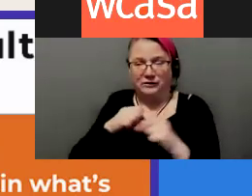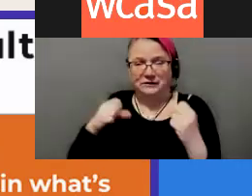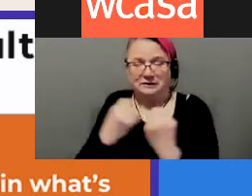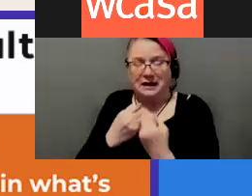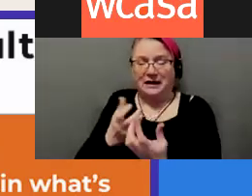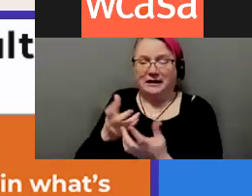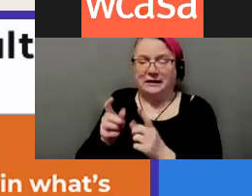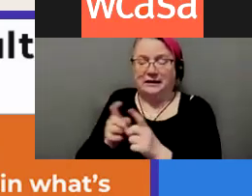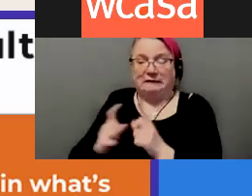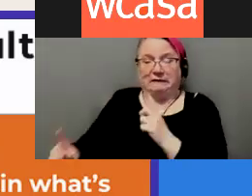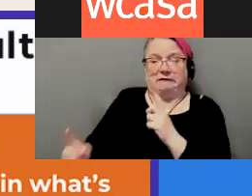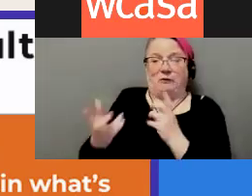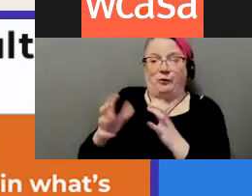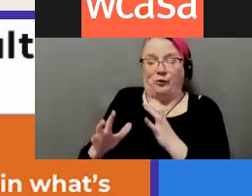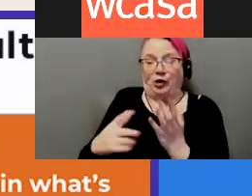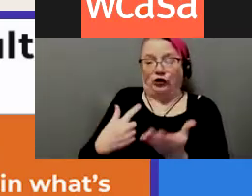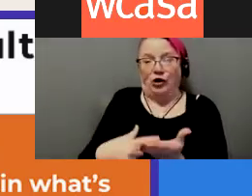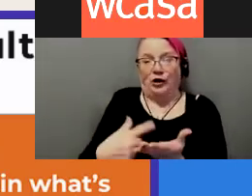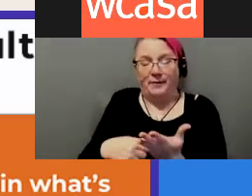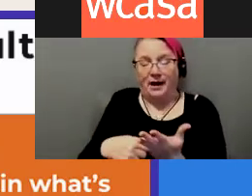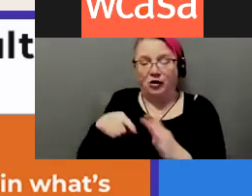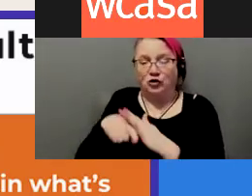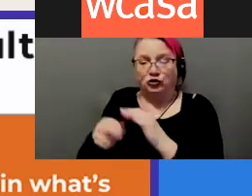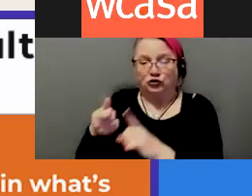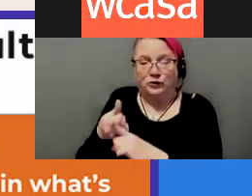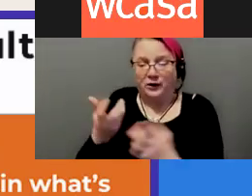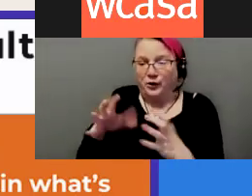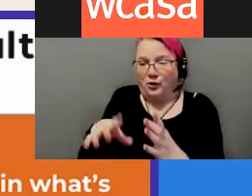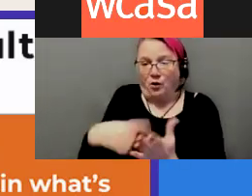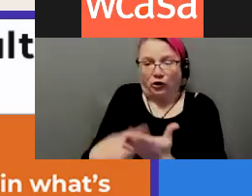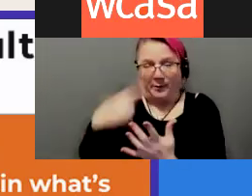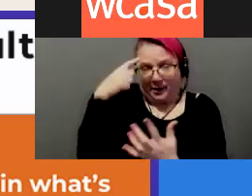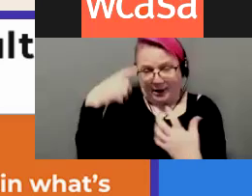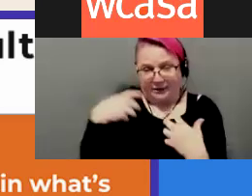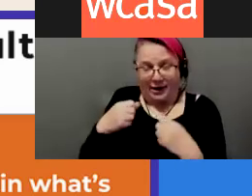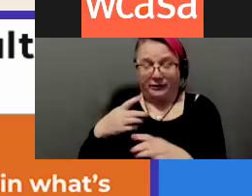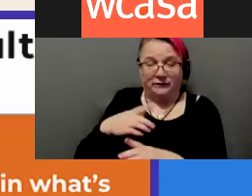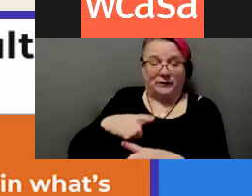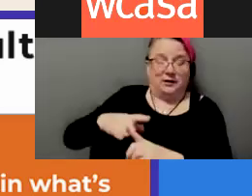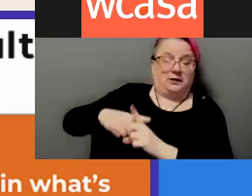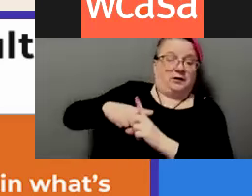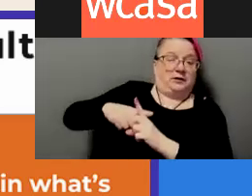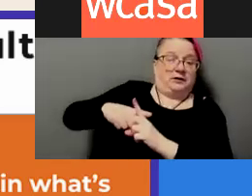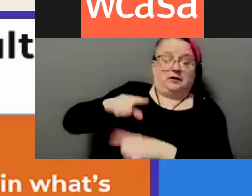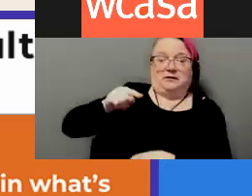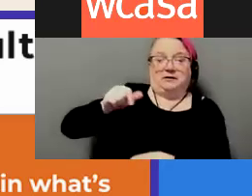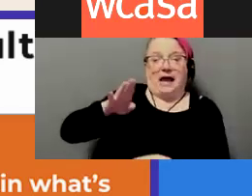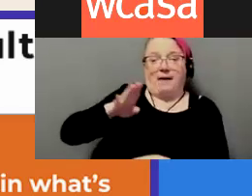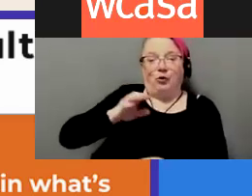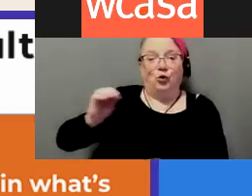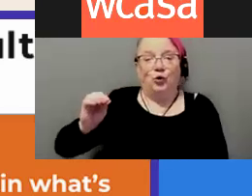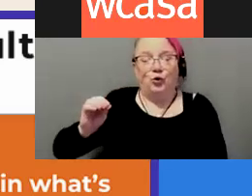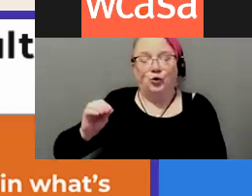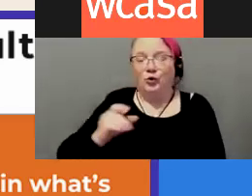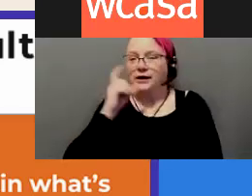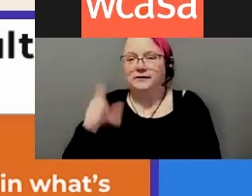talking about suicide and mental health, like it is a super taboo subject. And it really doesn't have to be,